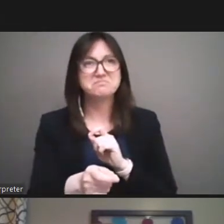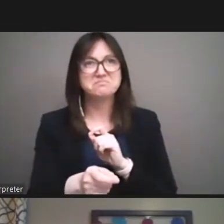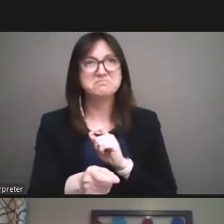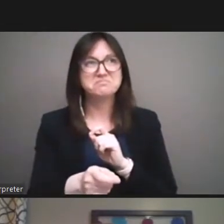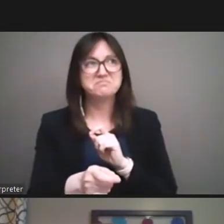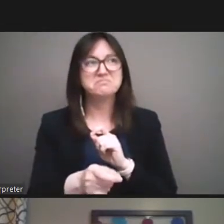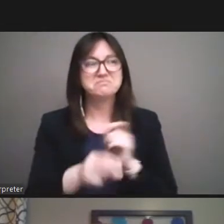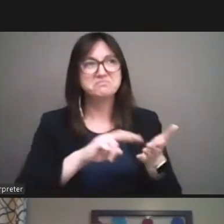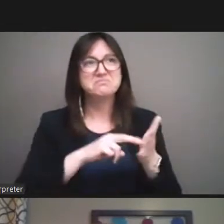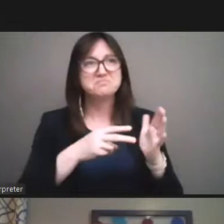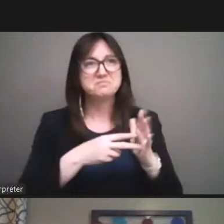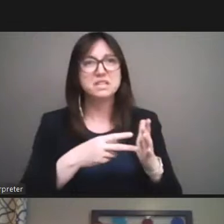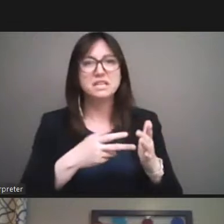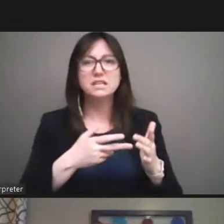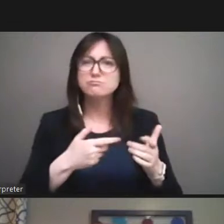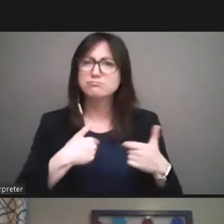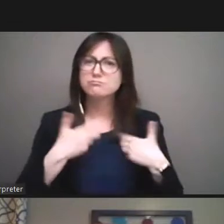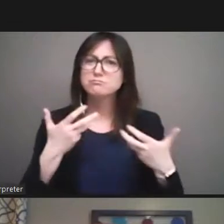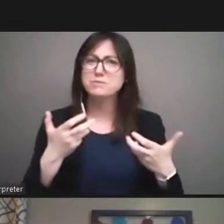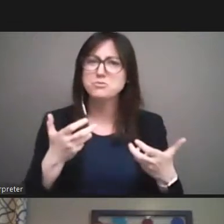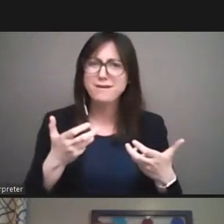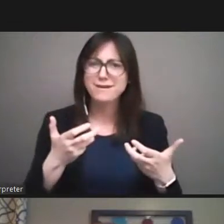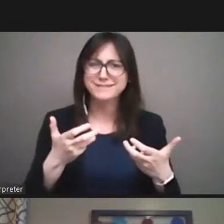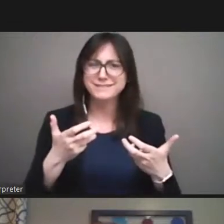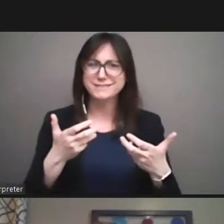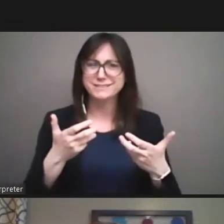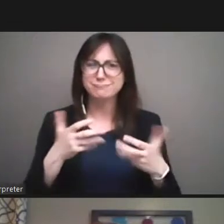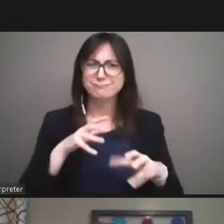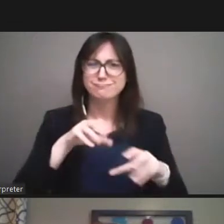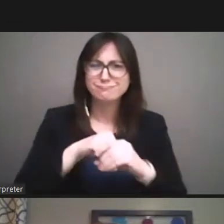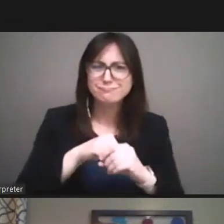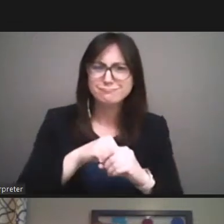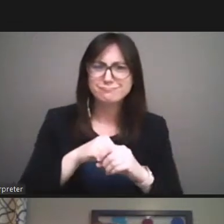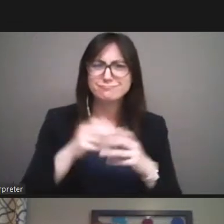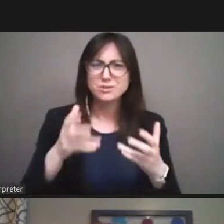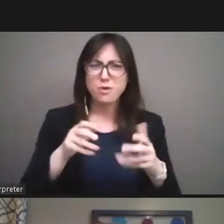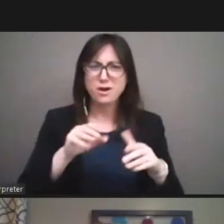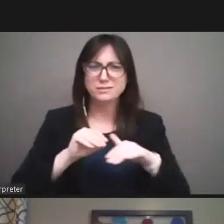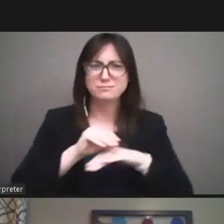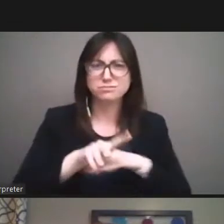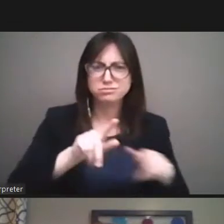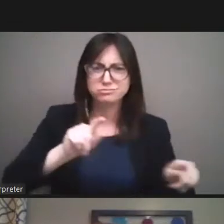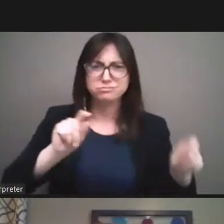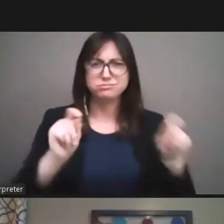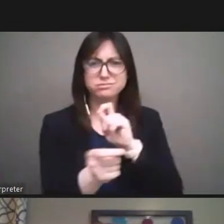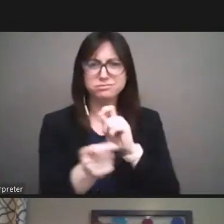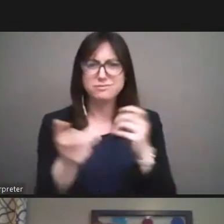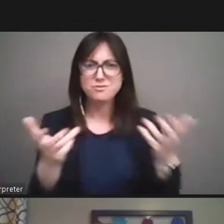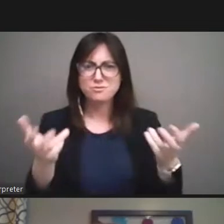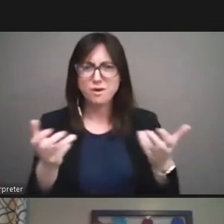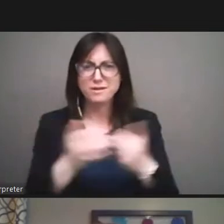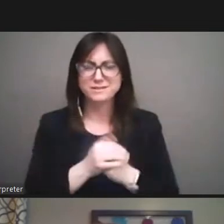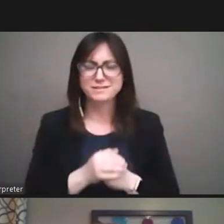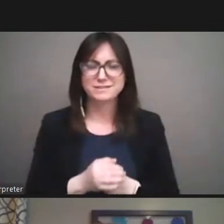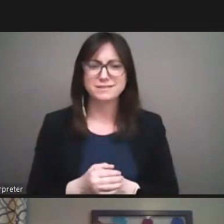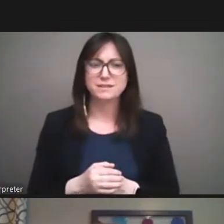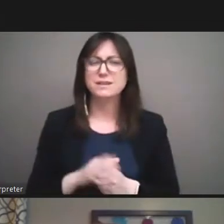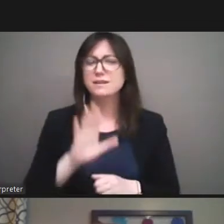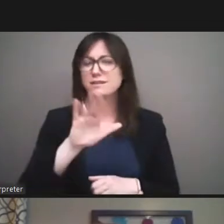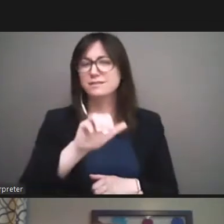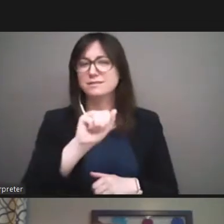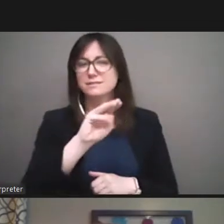do things to try and achieve that change. And I have to say, Amanda, it's